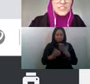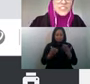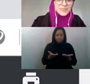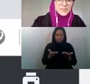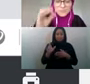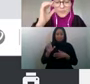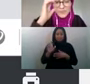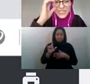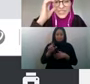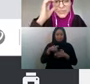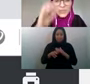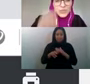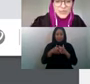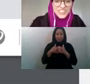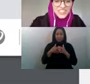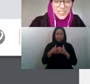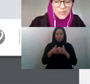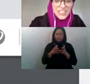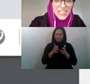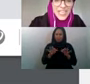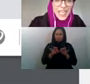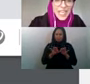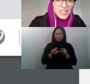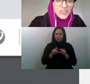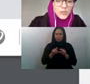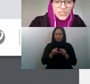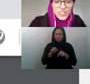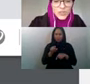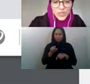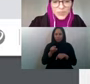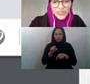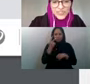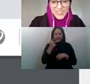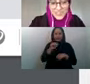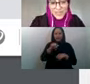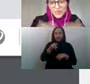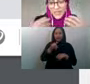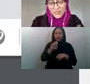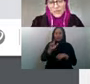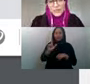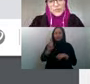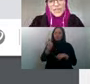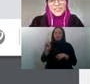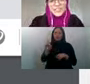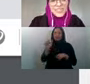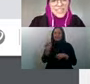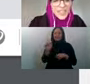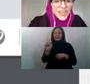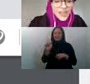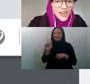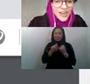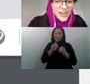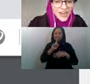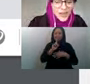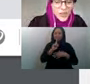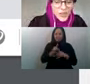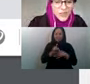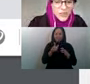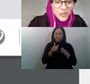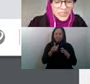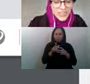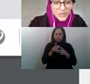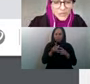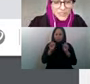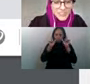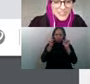COVID Kenny appeal USA campaign. It's really incredible to see that type of effort rallied across